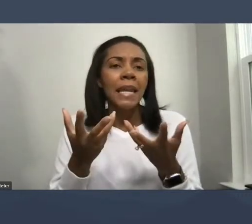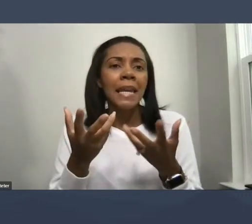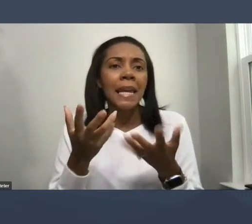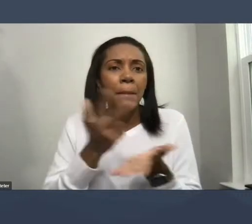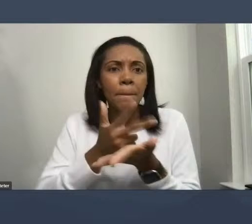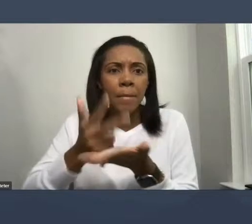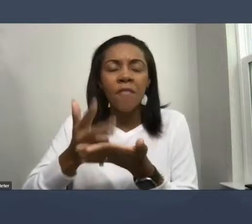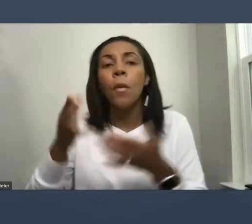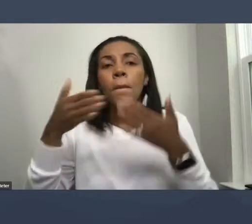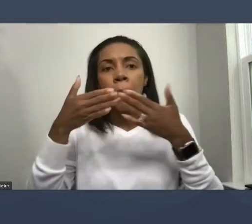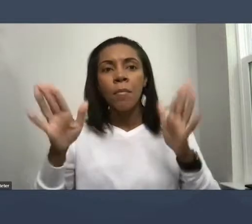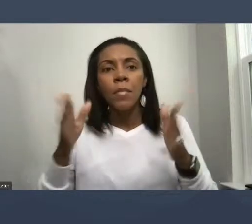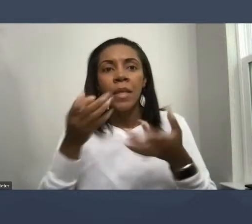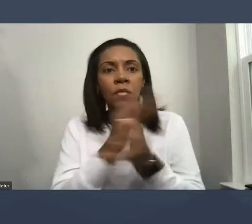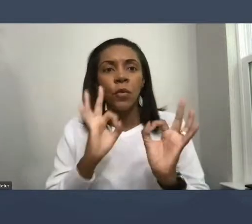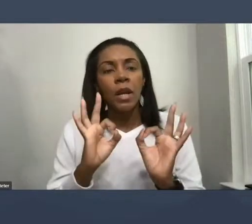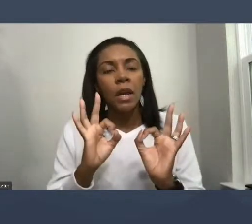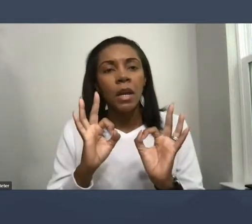parking?